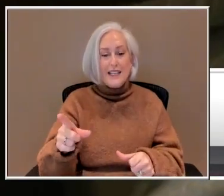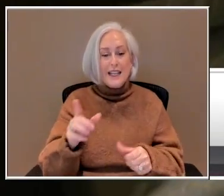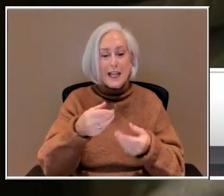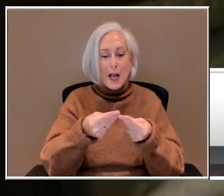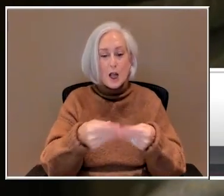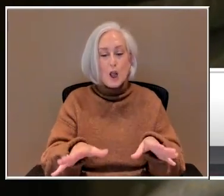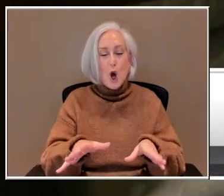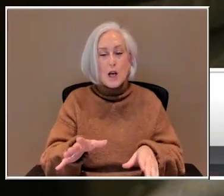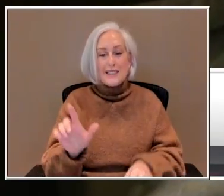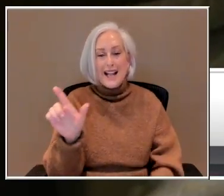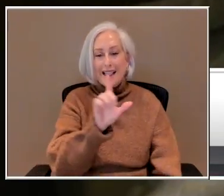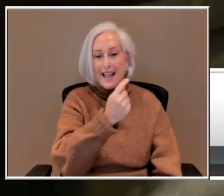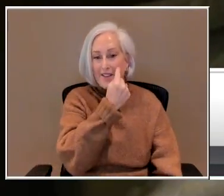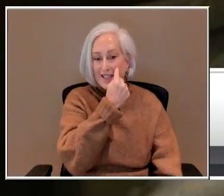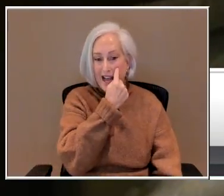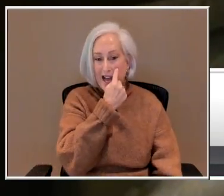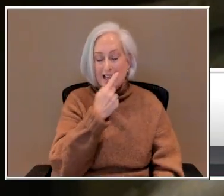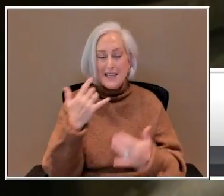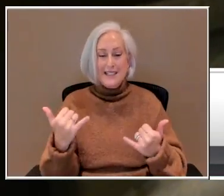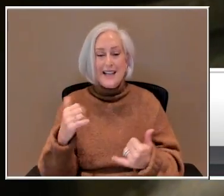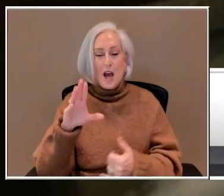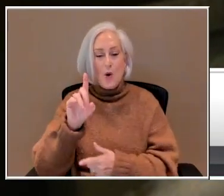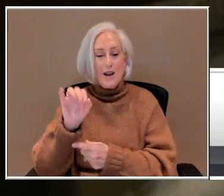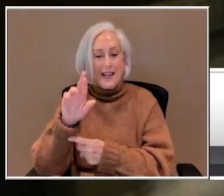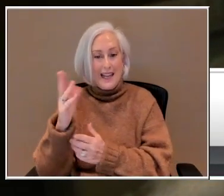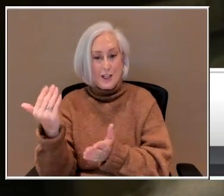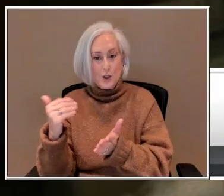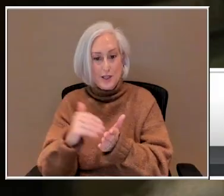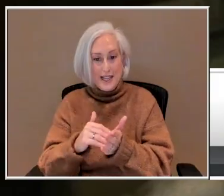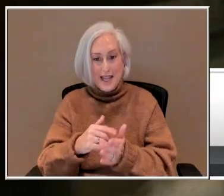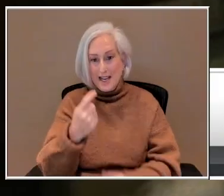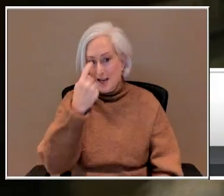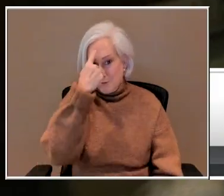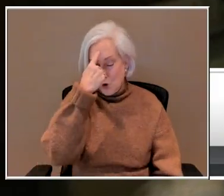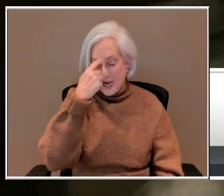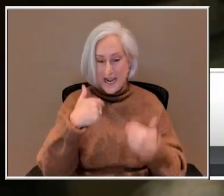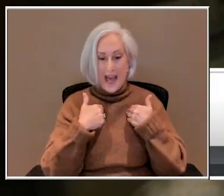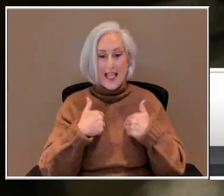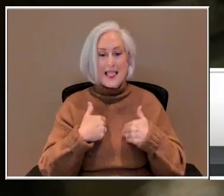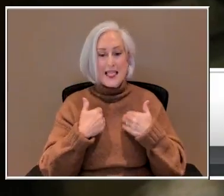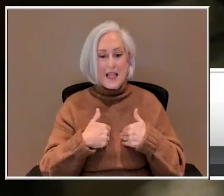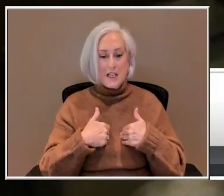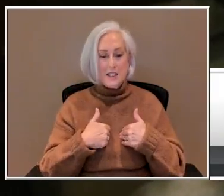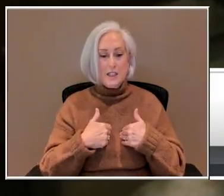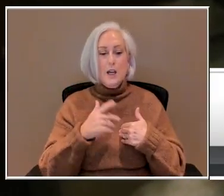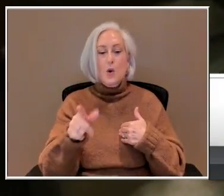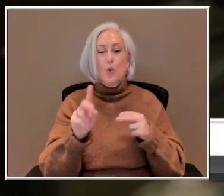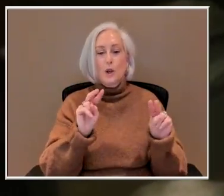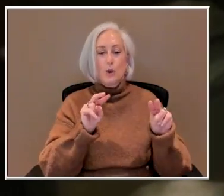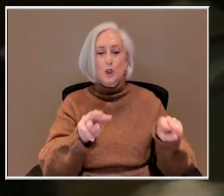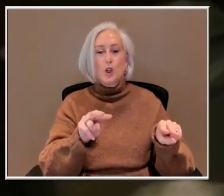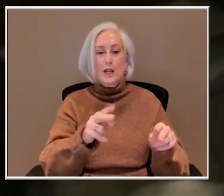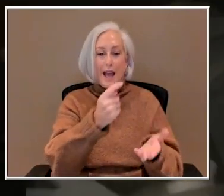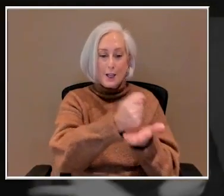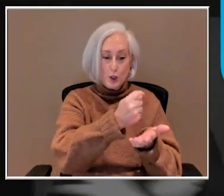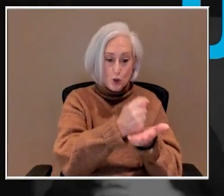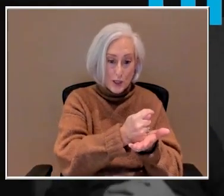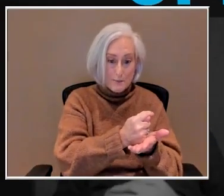he has cancer again, now in his brain and lungs. We share the treatment and science behind his